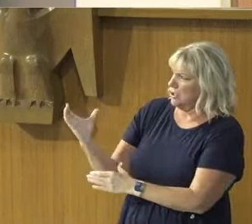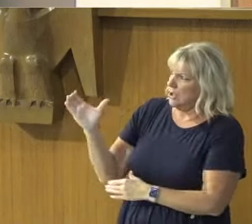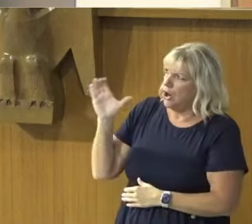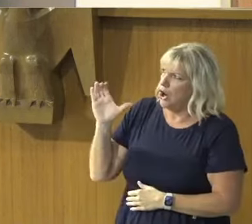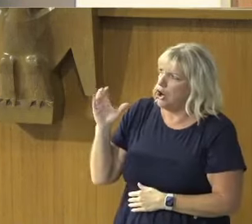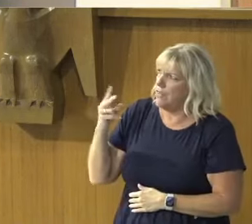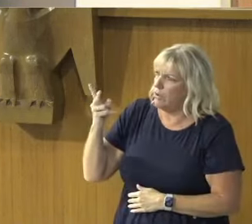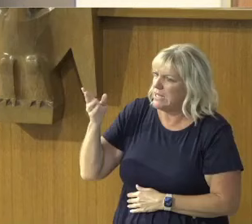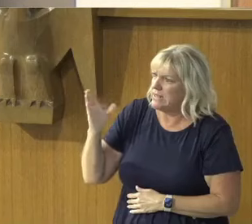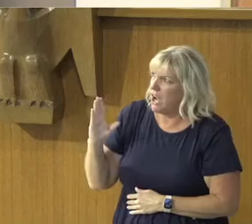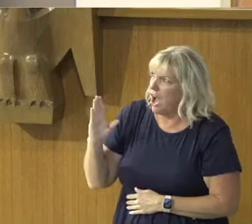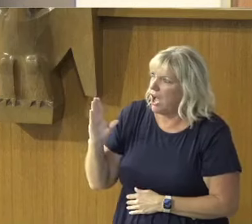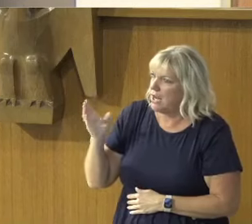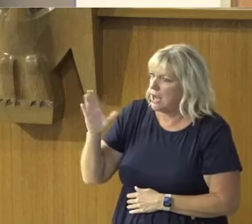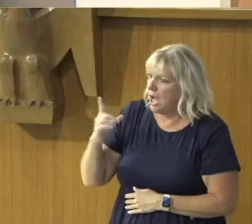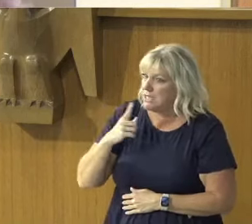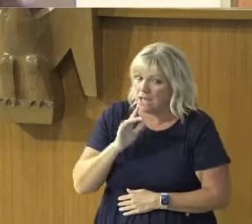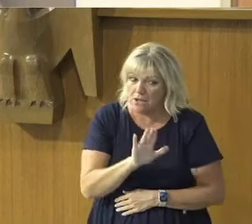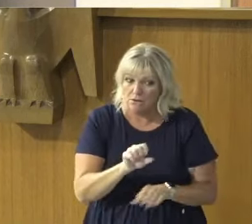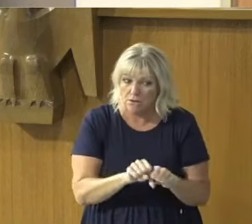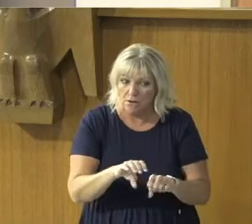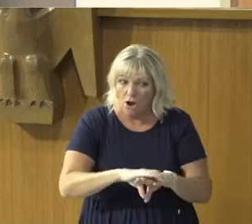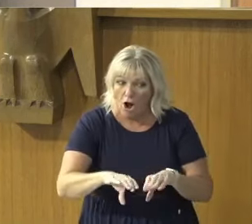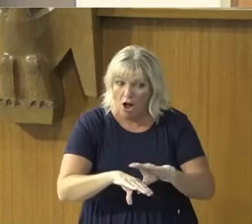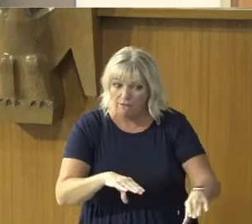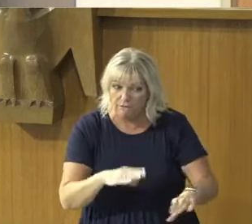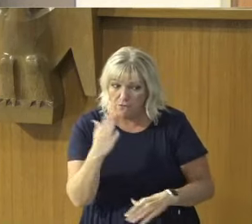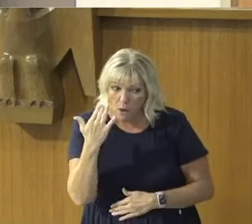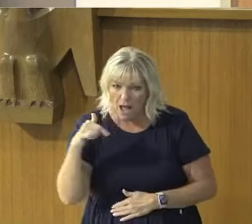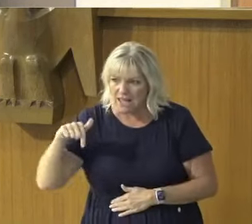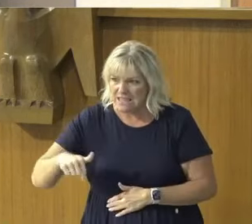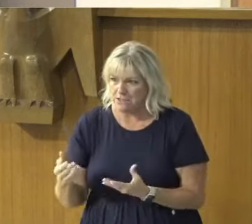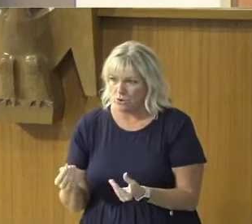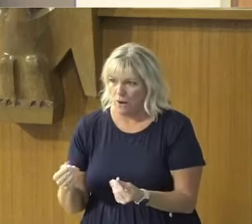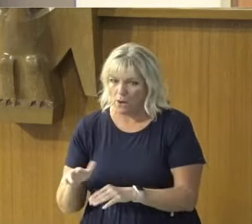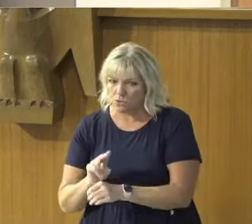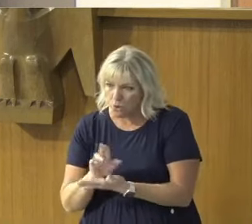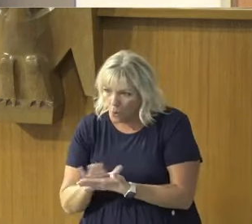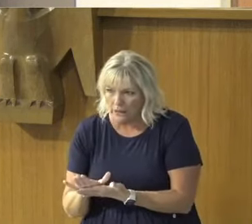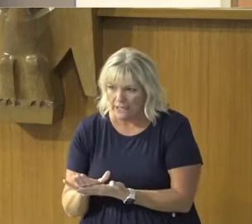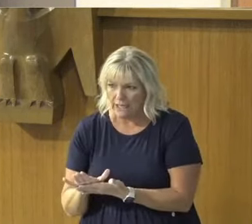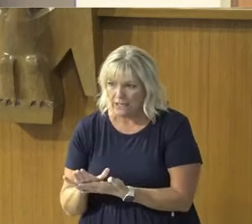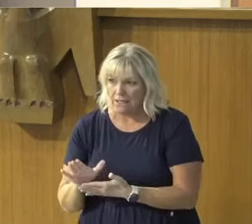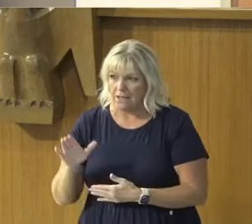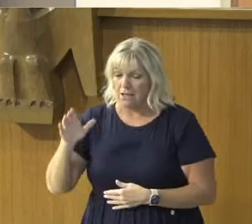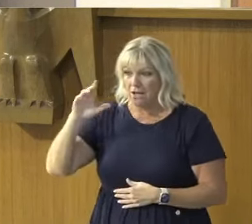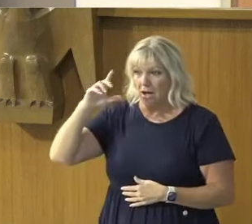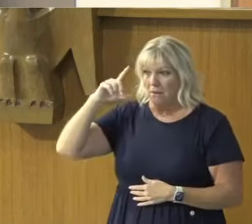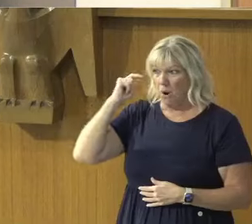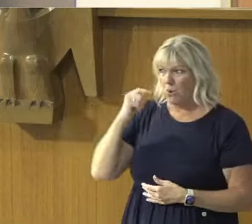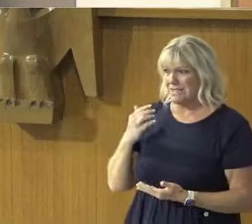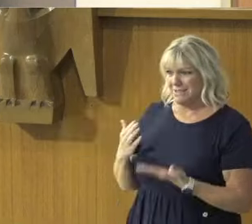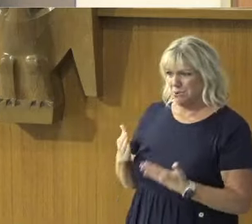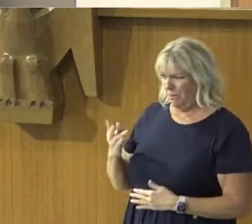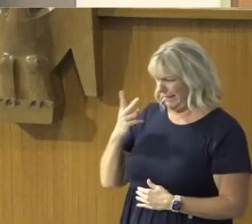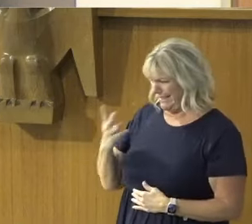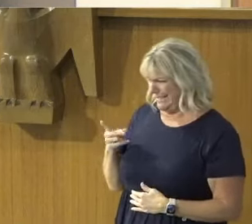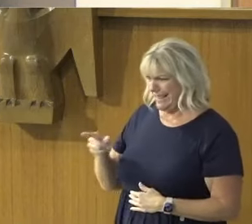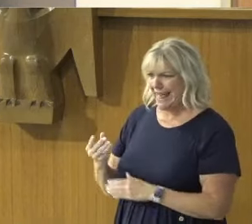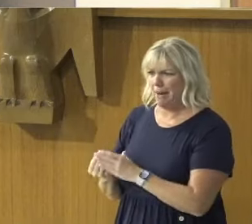And God said, Remove your sandals, for this is holy ground. Moses had probably passed that bush a hundred